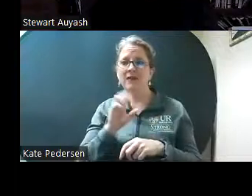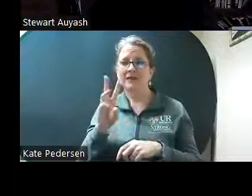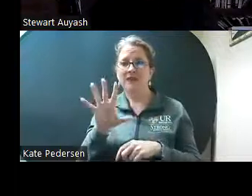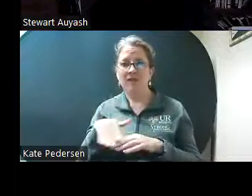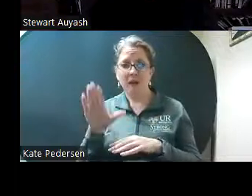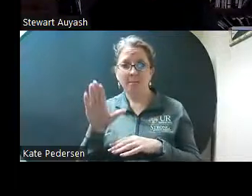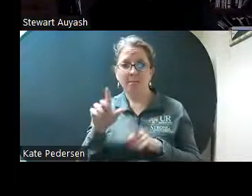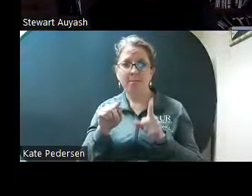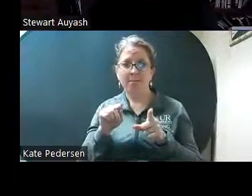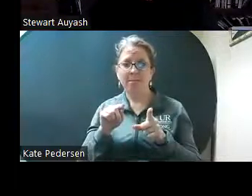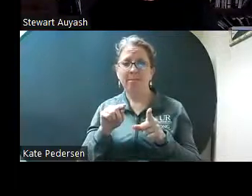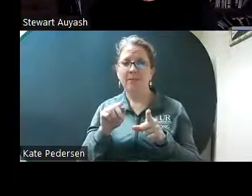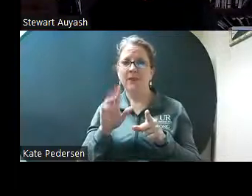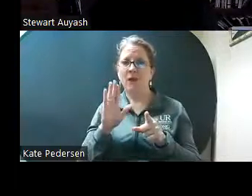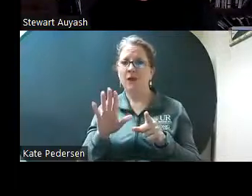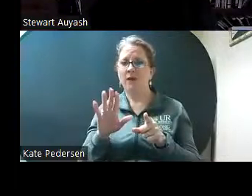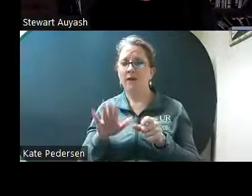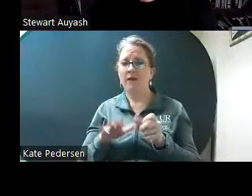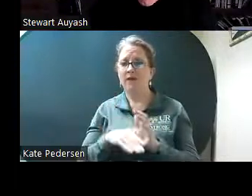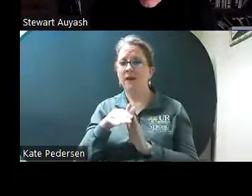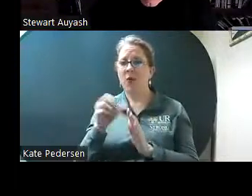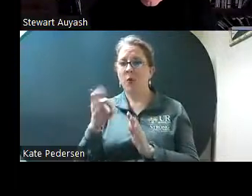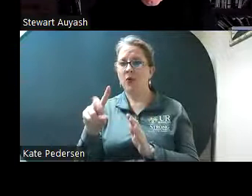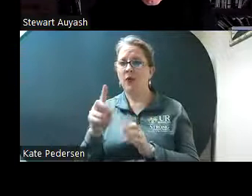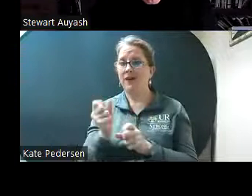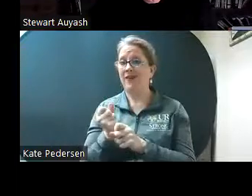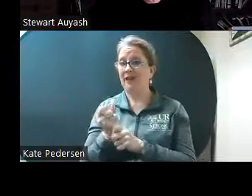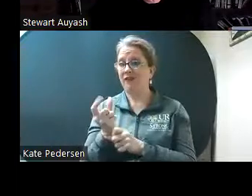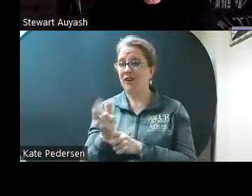and older actually fill an opioid prescription per year.